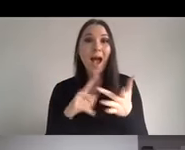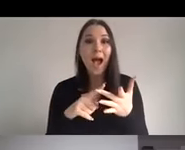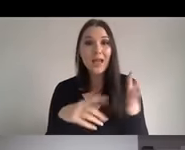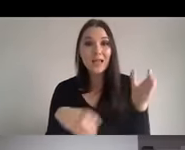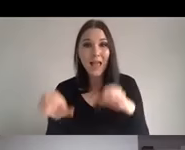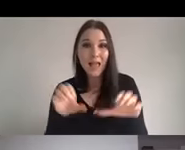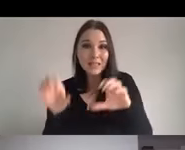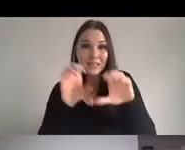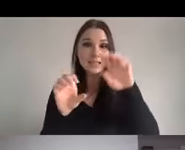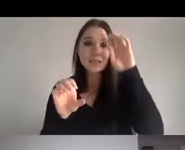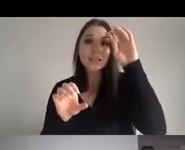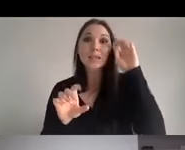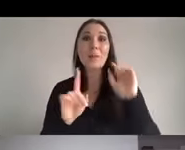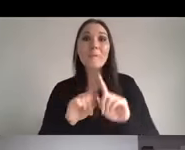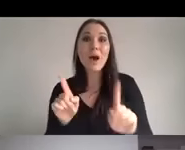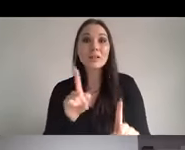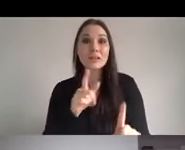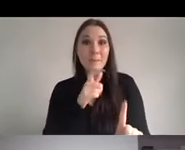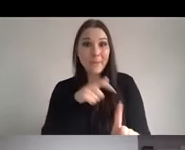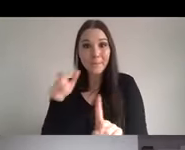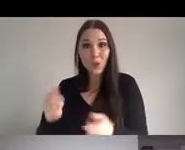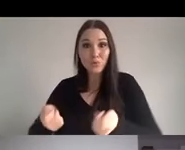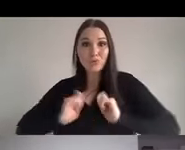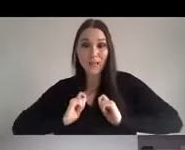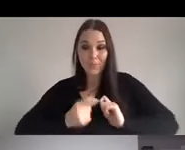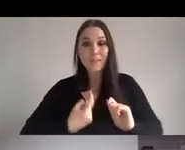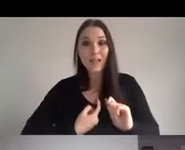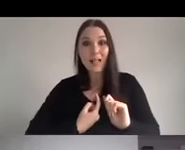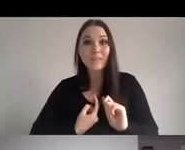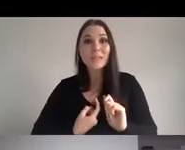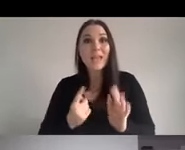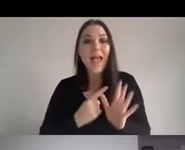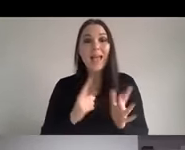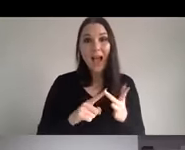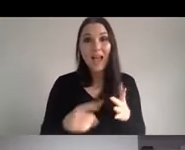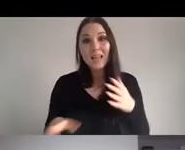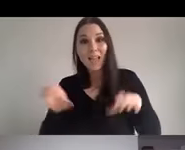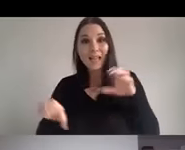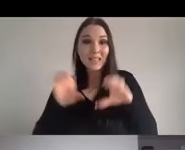really people who treat themselves as AI scientists far away from